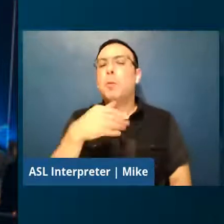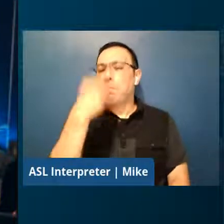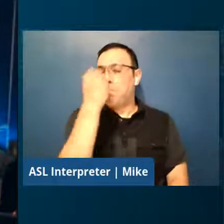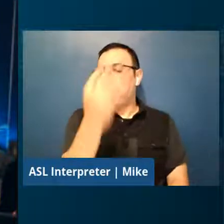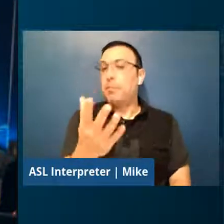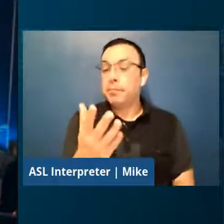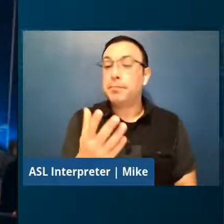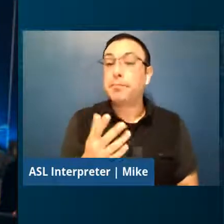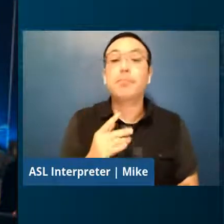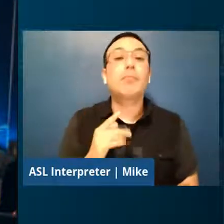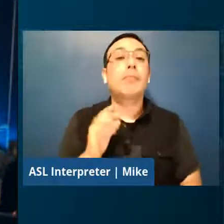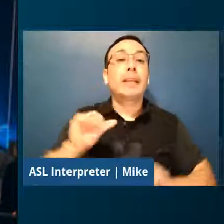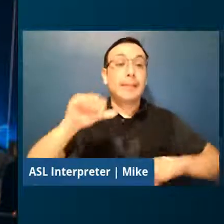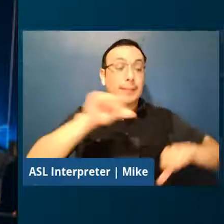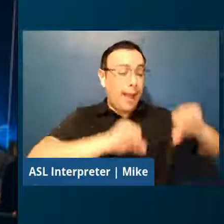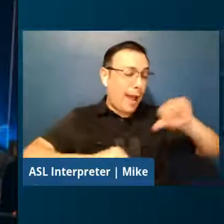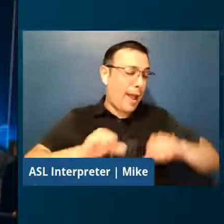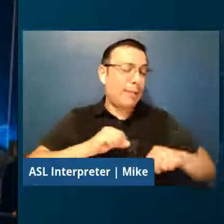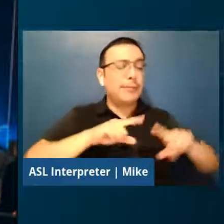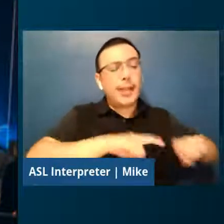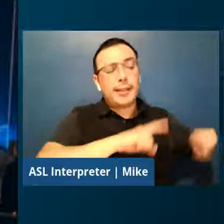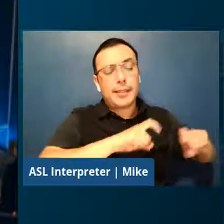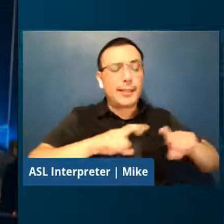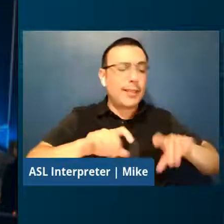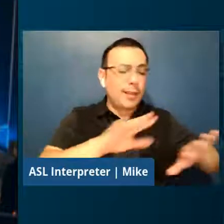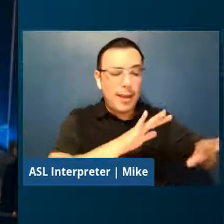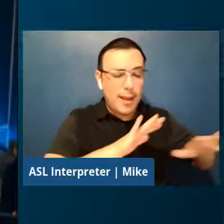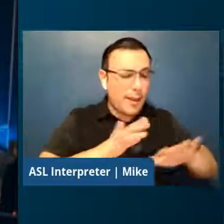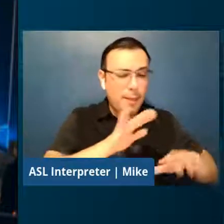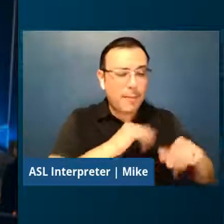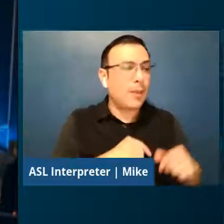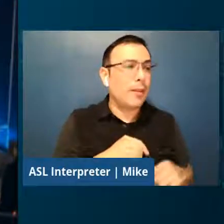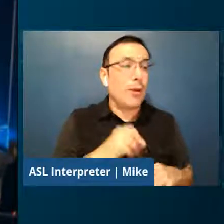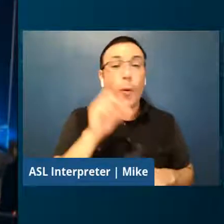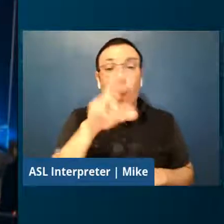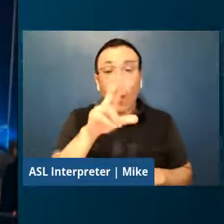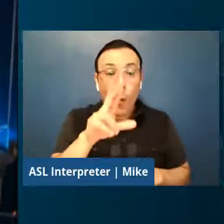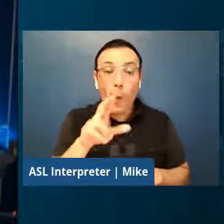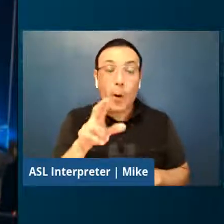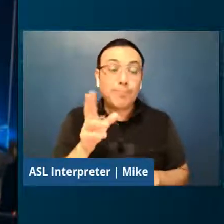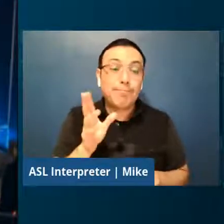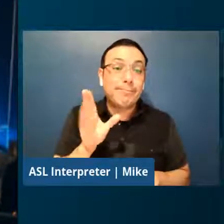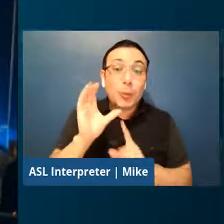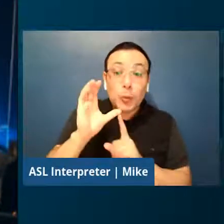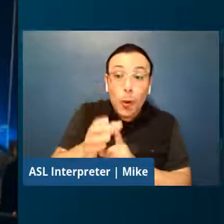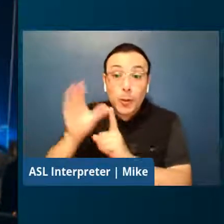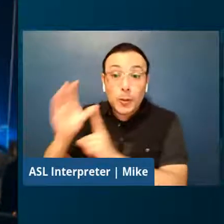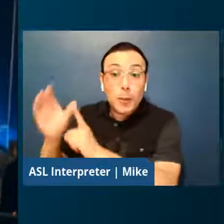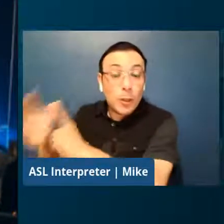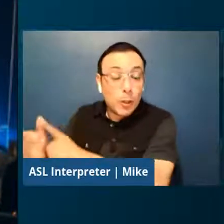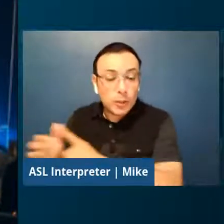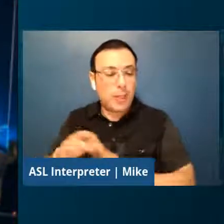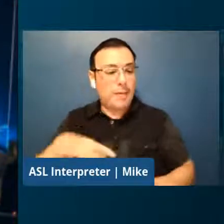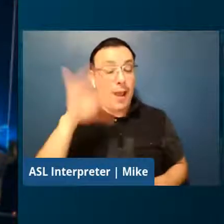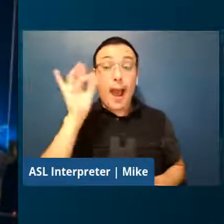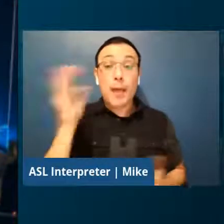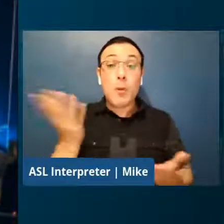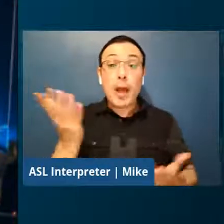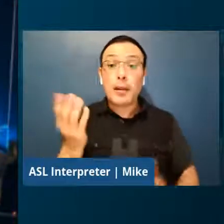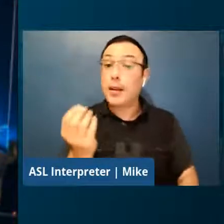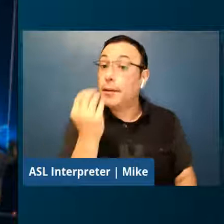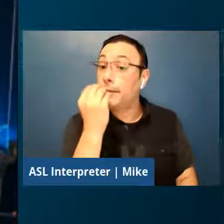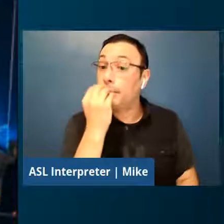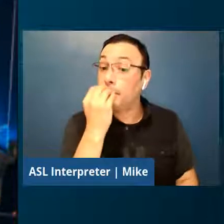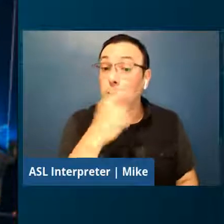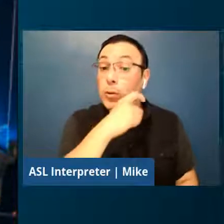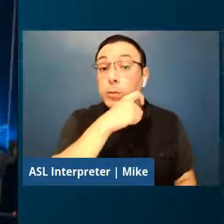was dried out. So often people would cut up meat or fish or fruits into long, thin strips and then dry them out in the sun.